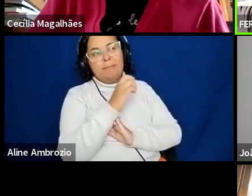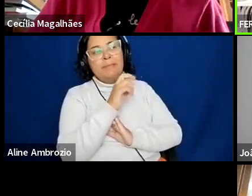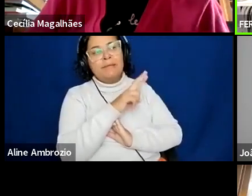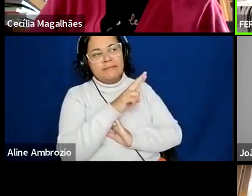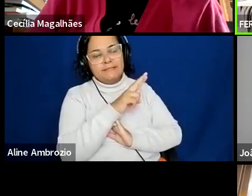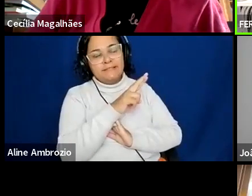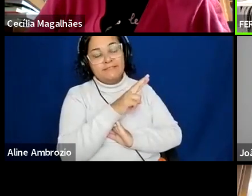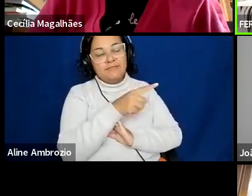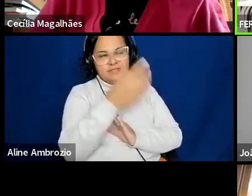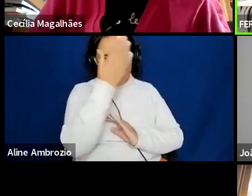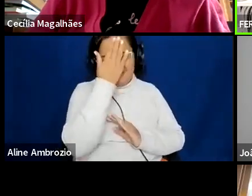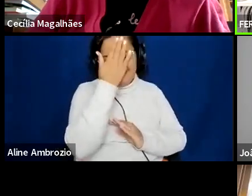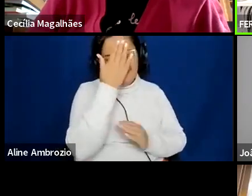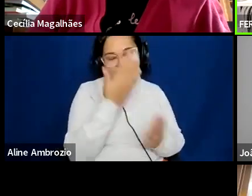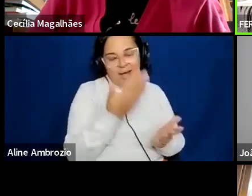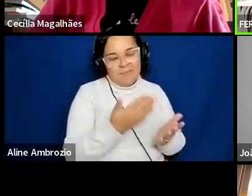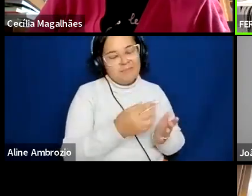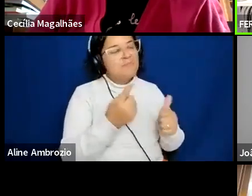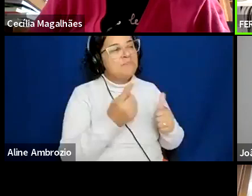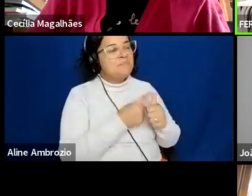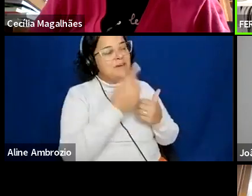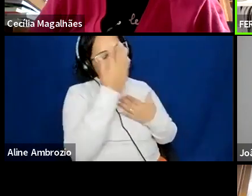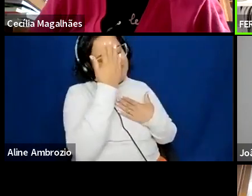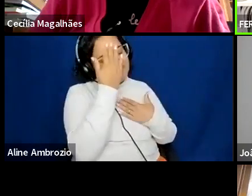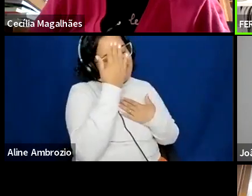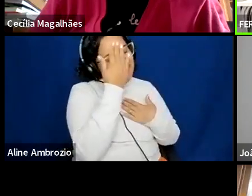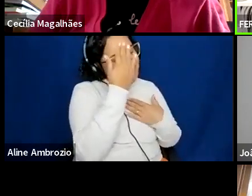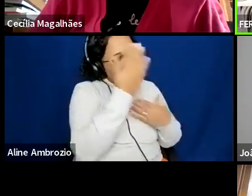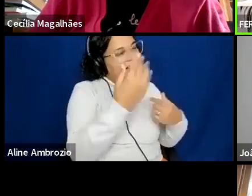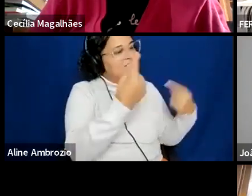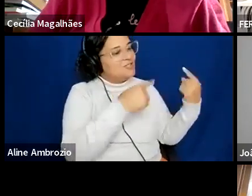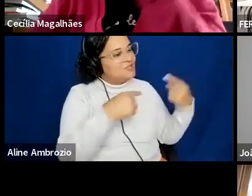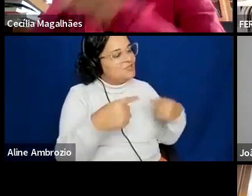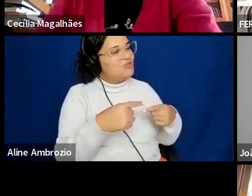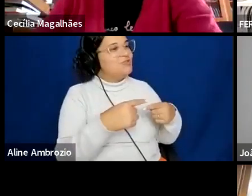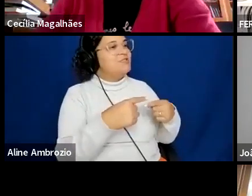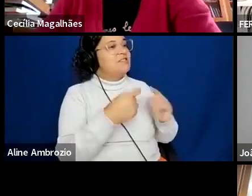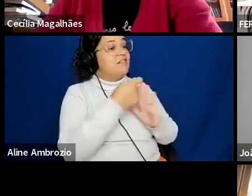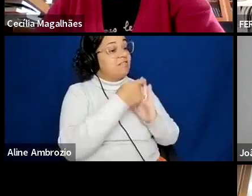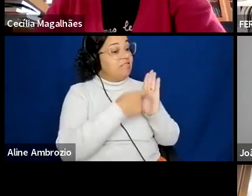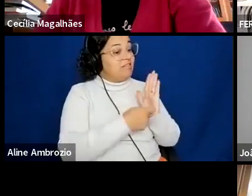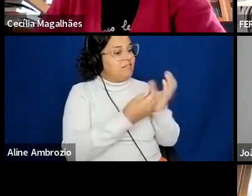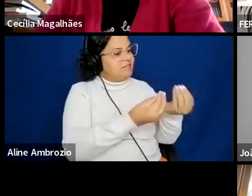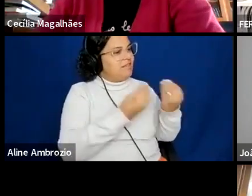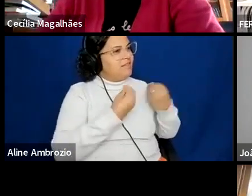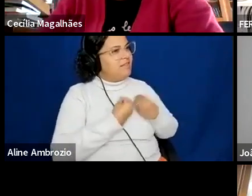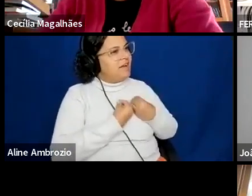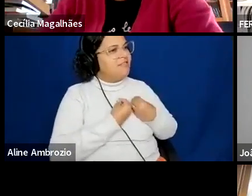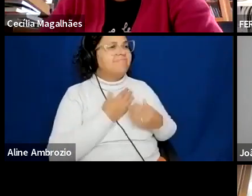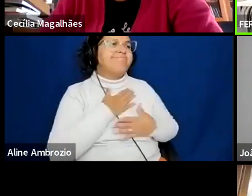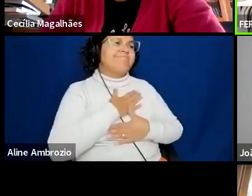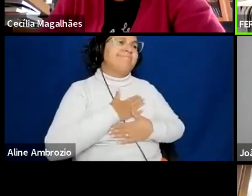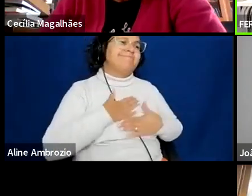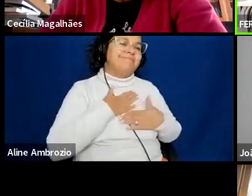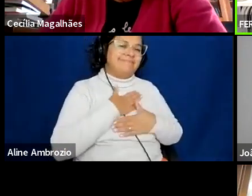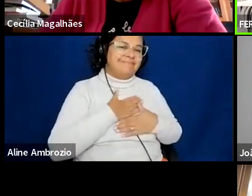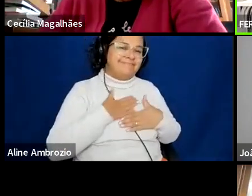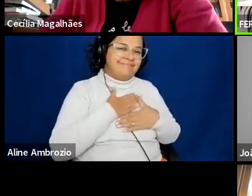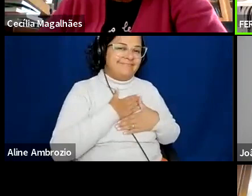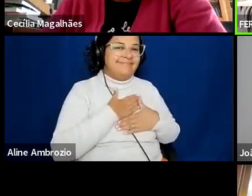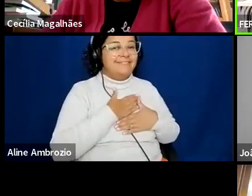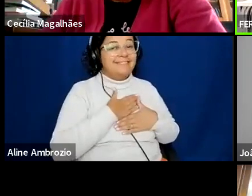you very much for the discussion, for the text you sent us. My pleasure. I couldn't read all of them yet, but